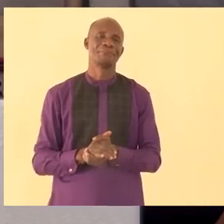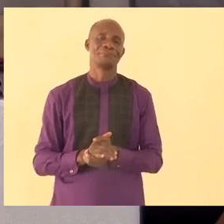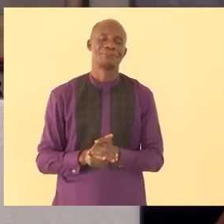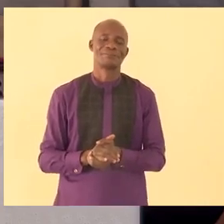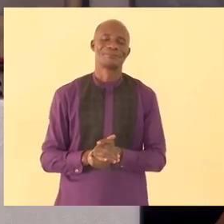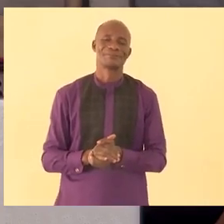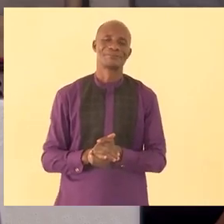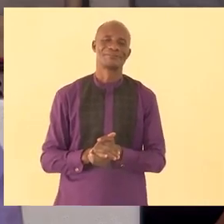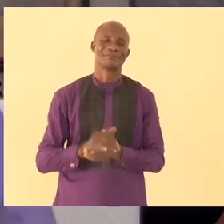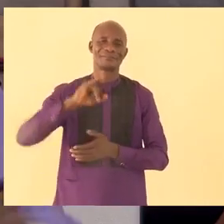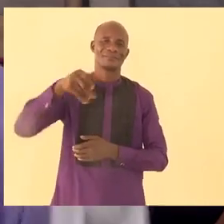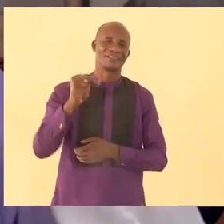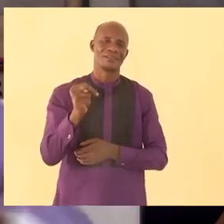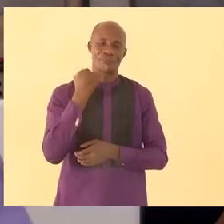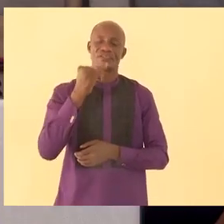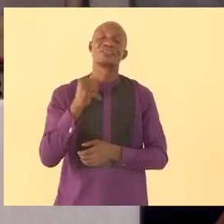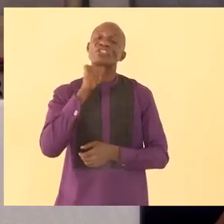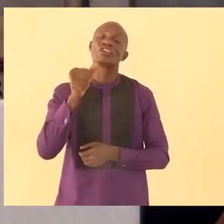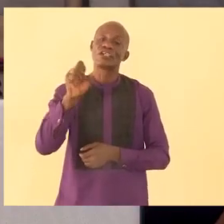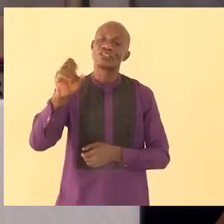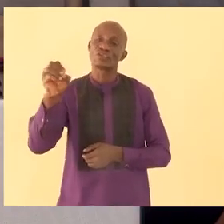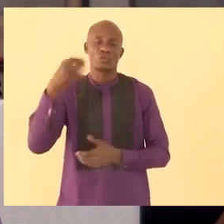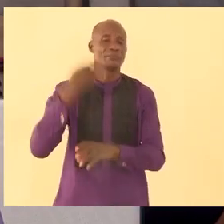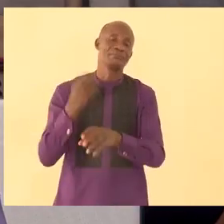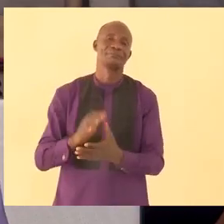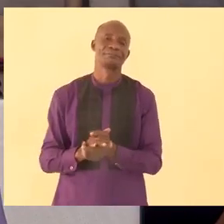You understand? John's own is not so hard.